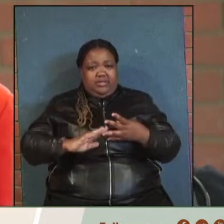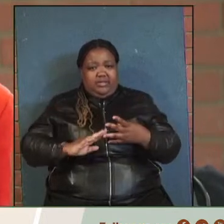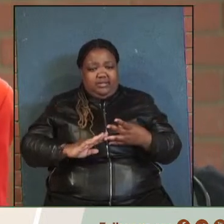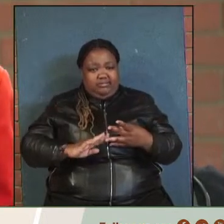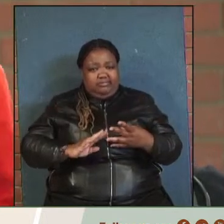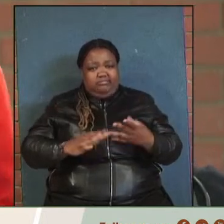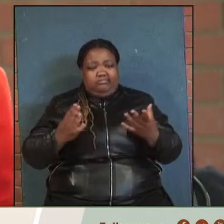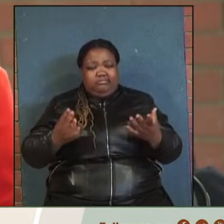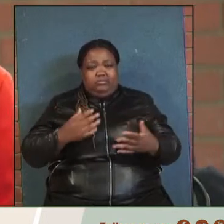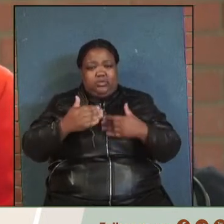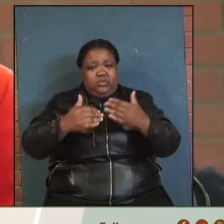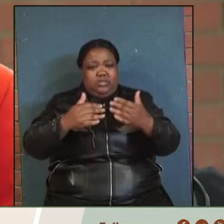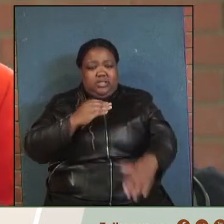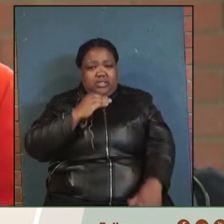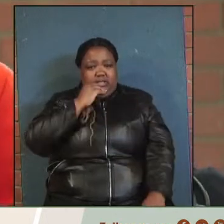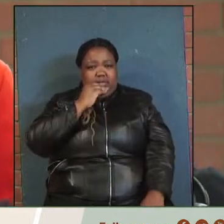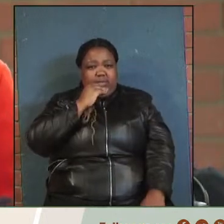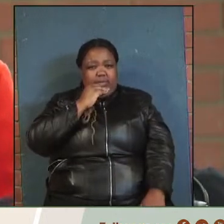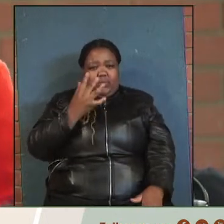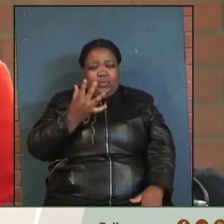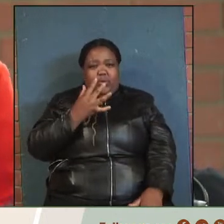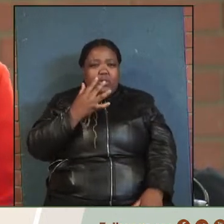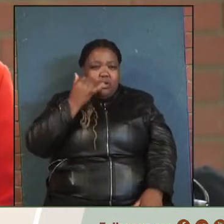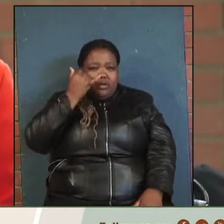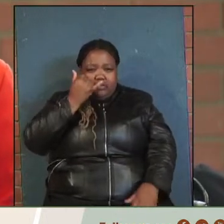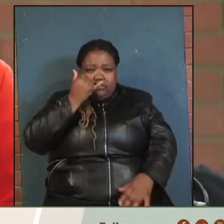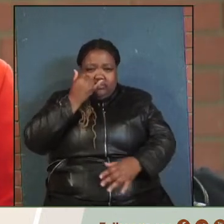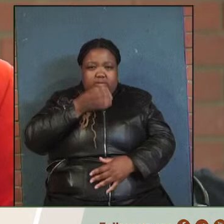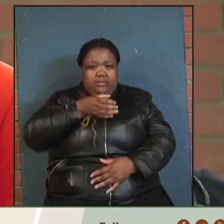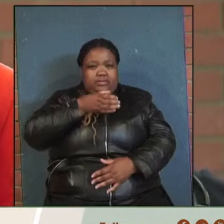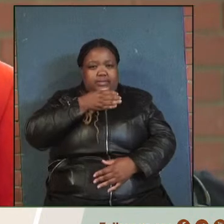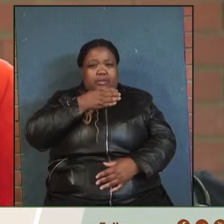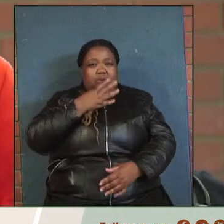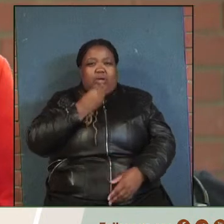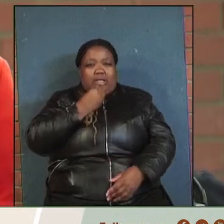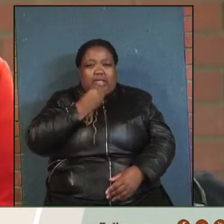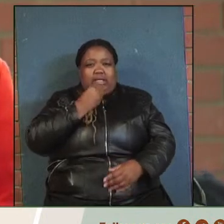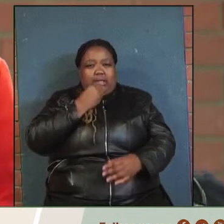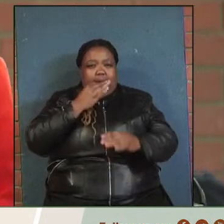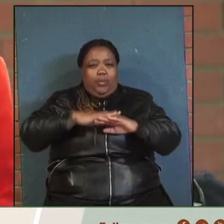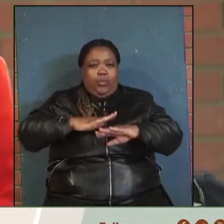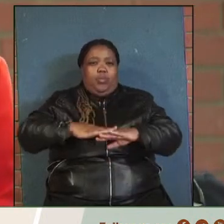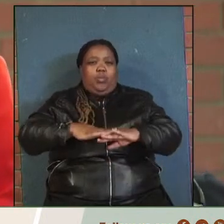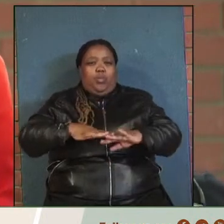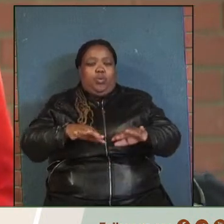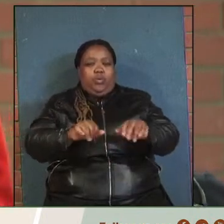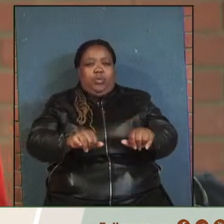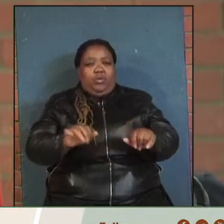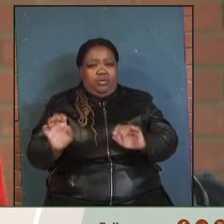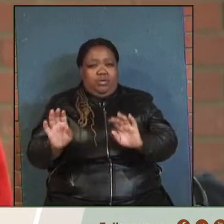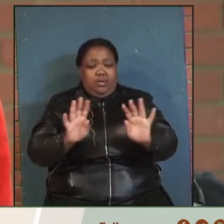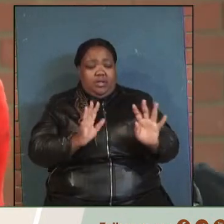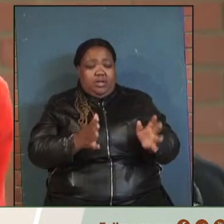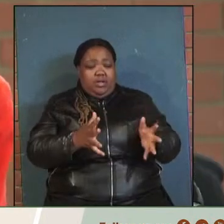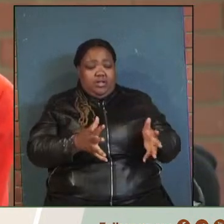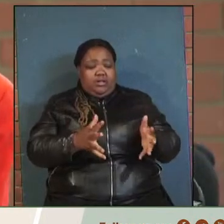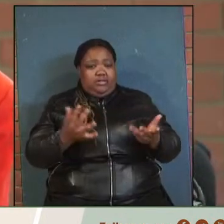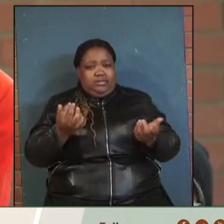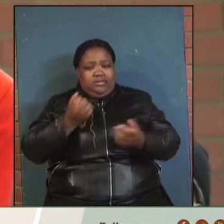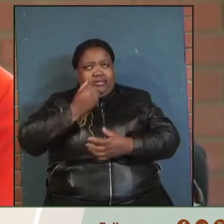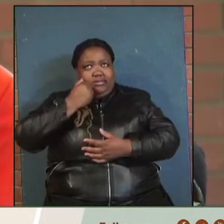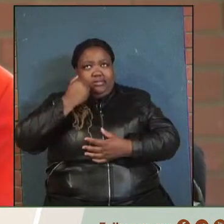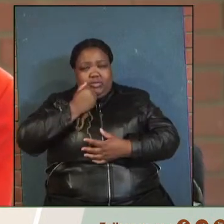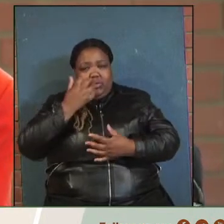to smoke, abuse drugs or alcohol, or overeat. High-risk behaviors or Sorry about